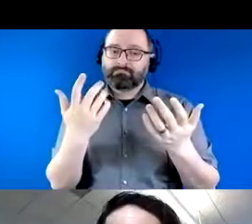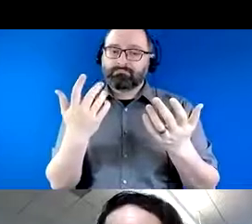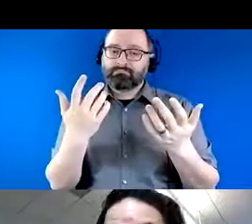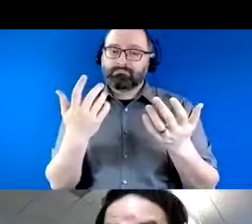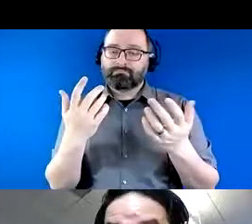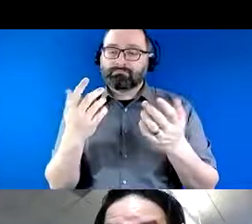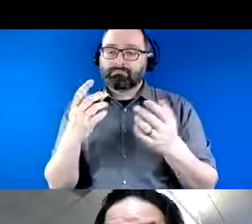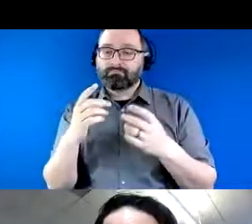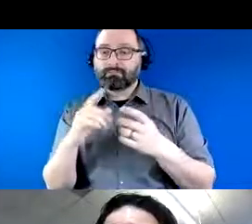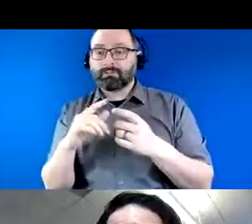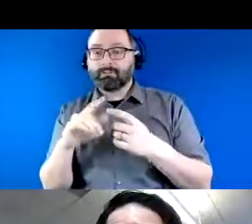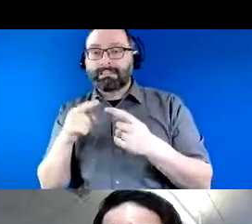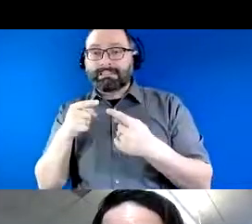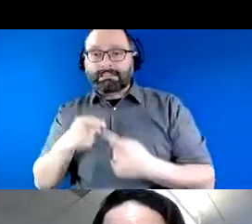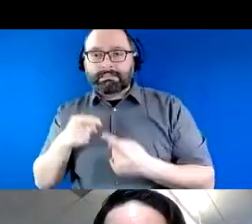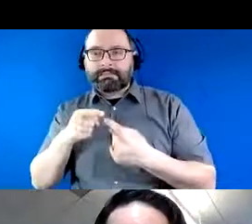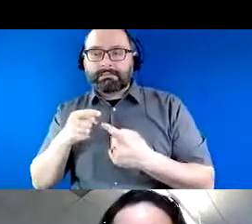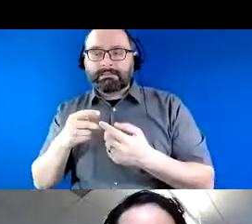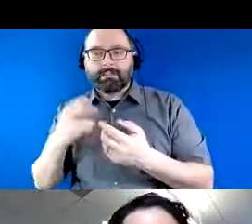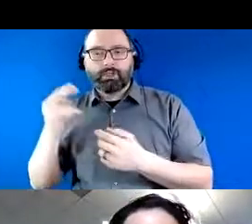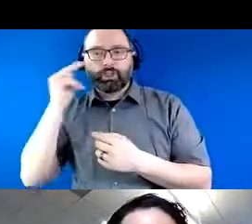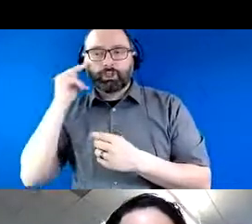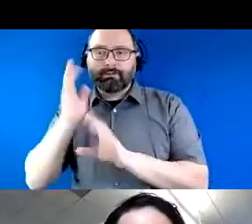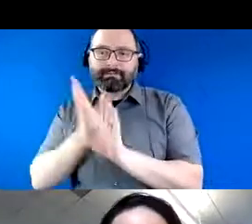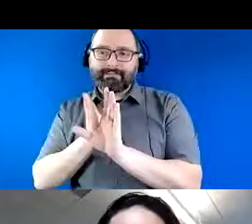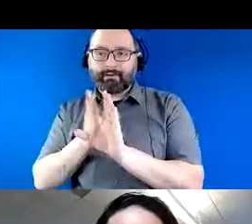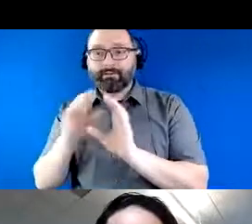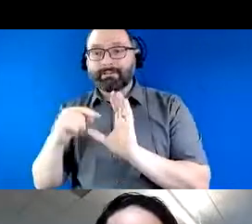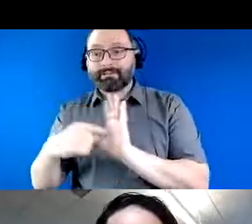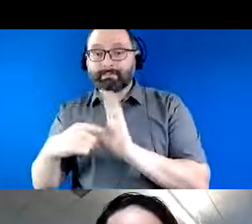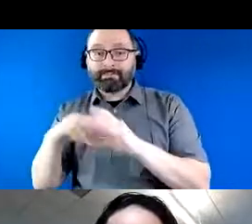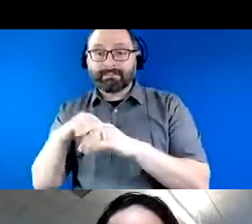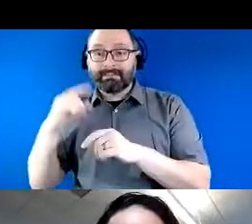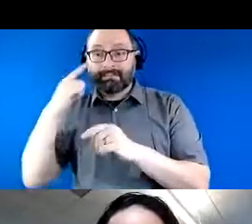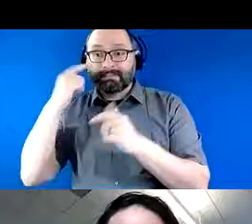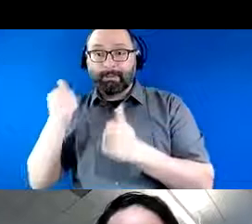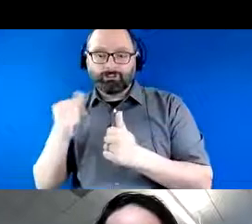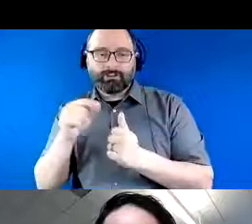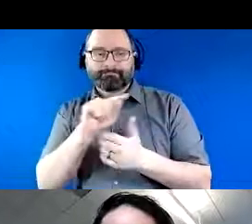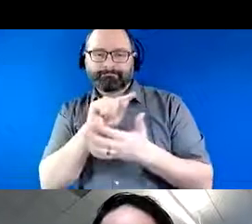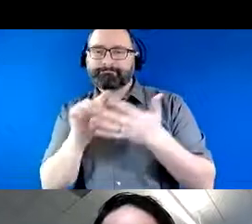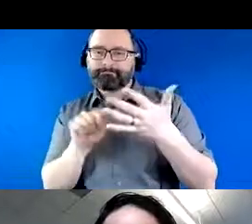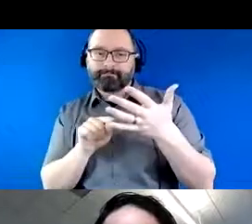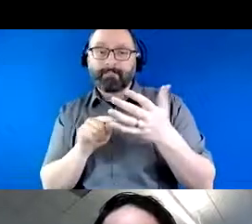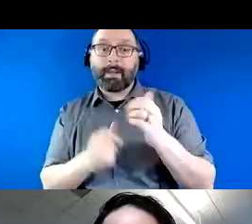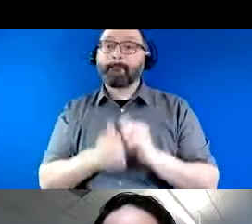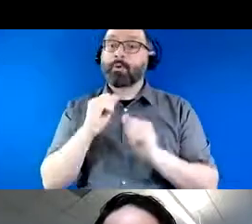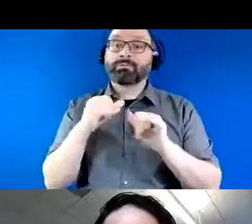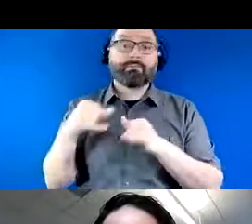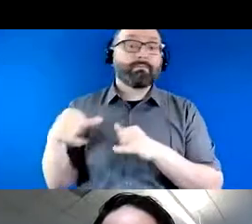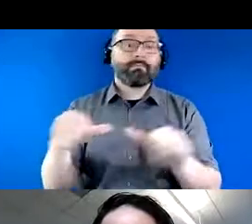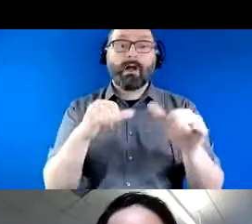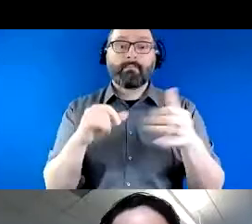think of difficult behaviors or neuropsychiatric symptoms in dementia. And you can see that the most common symptom in this case